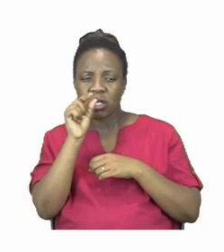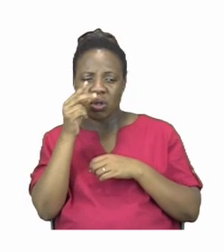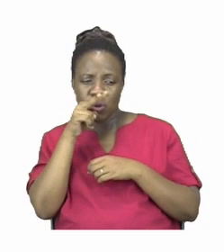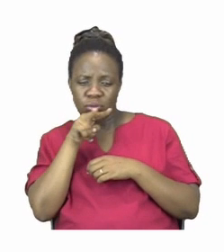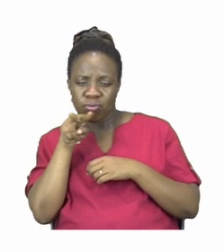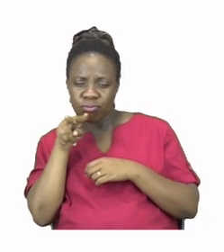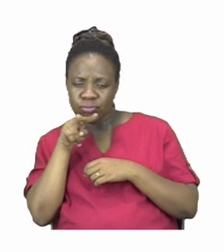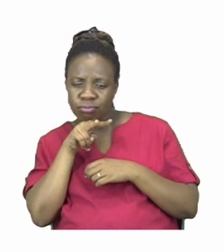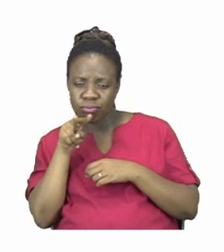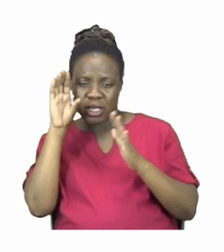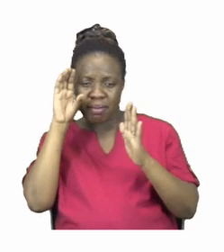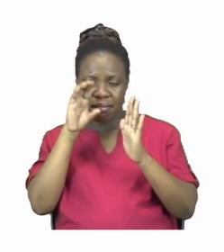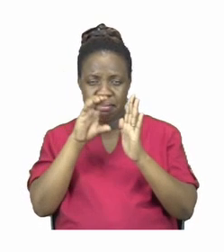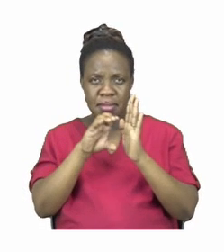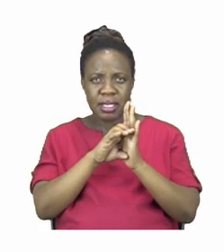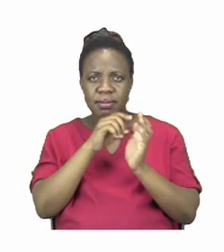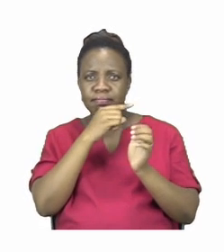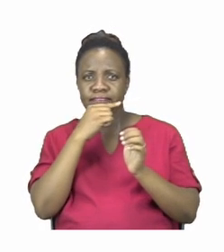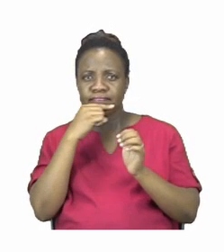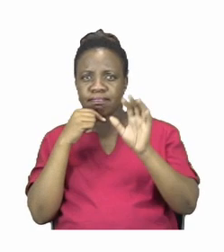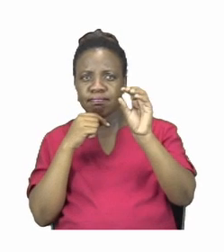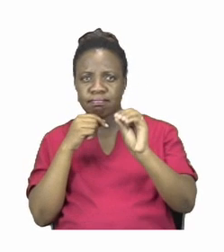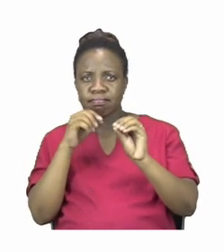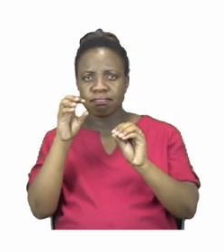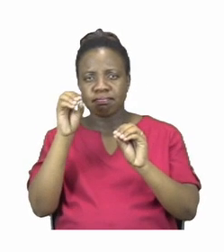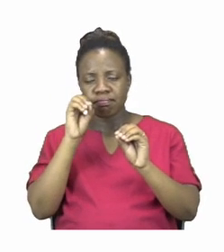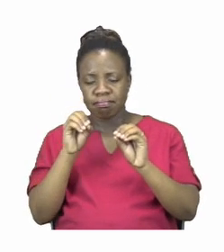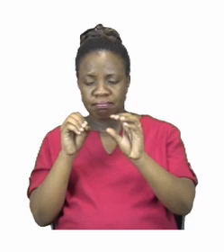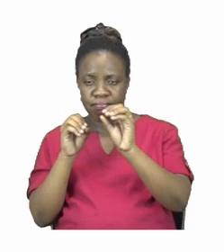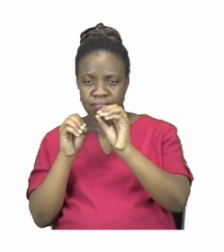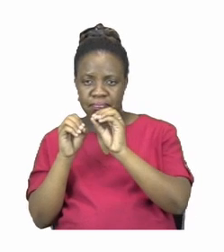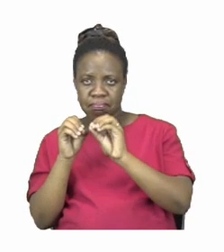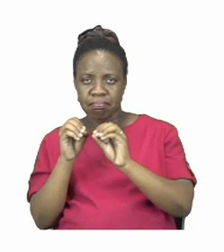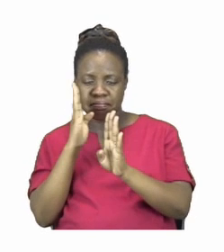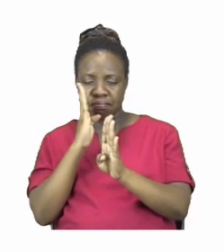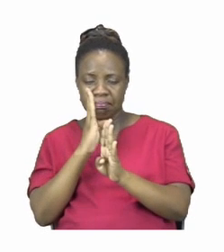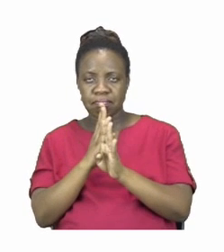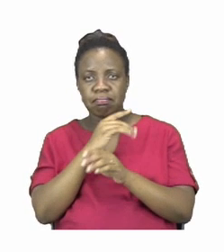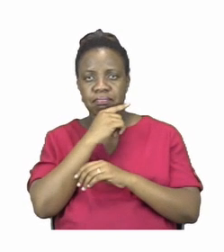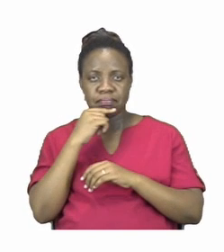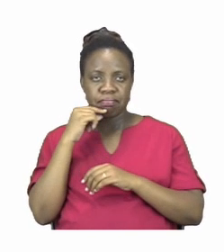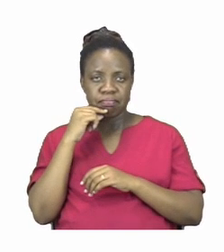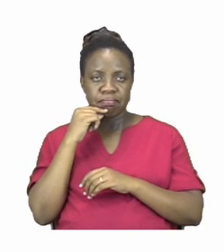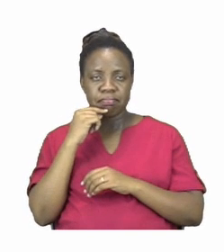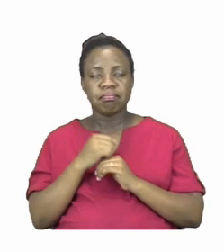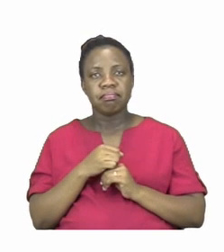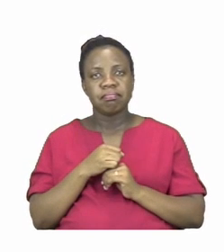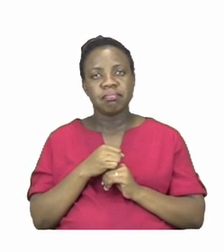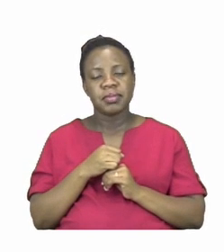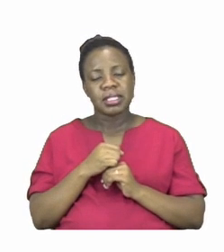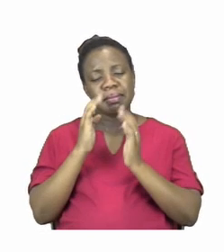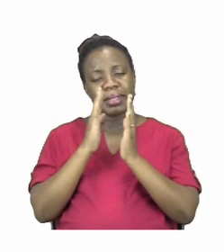the perfect cup of tea, you will need the following items. Please make sure you write the correct name for each